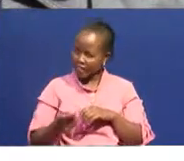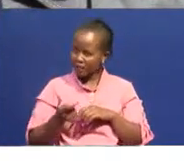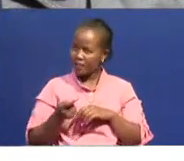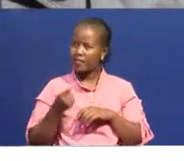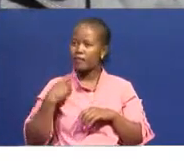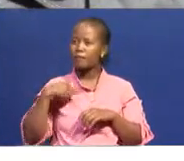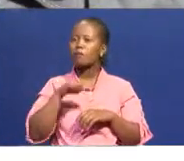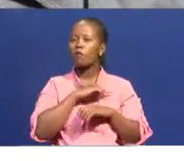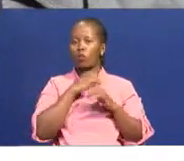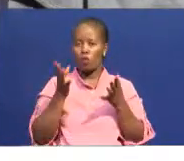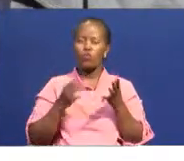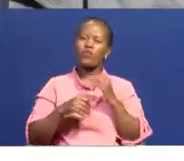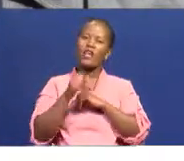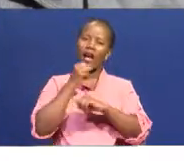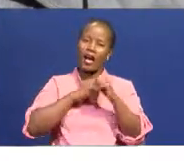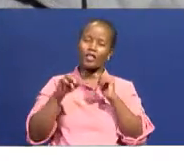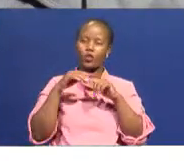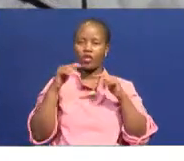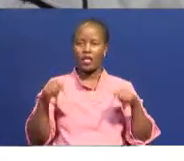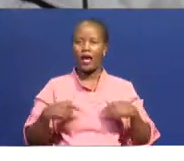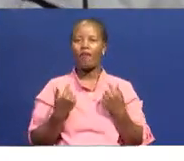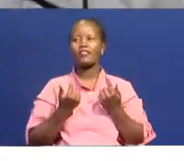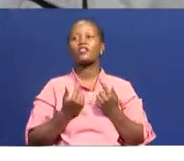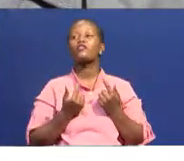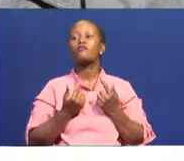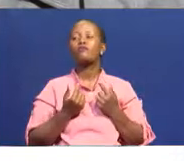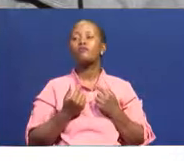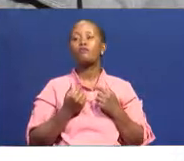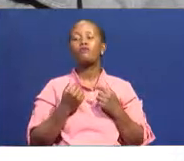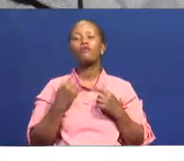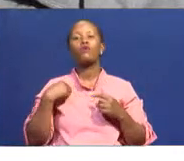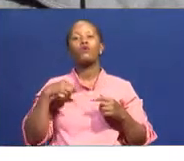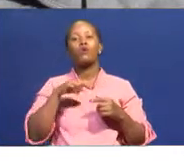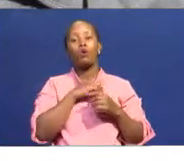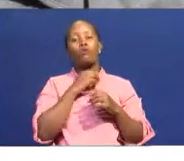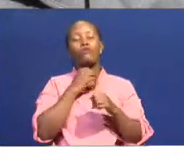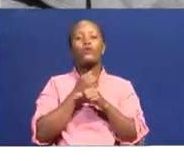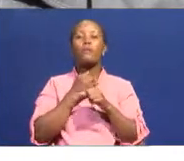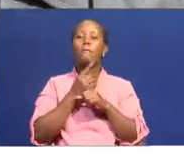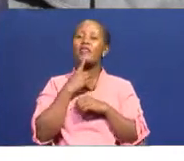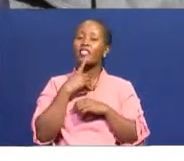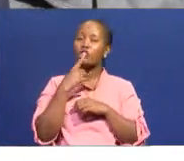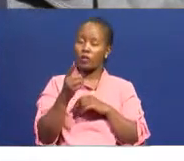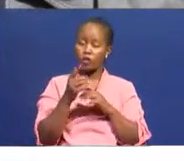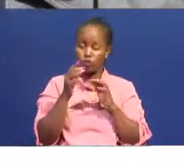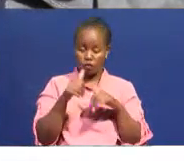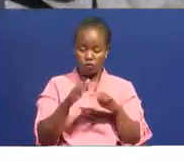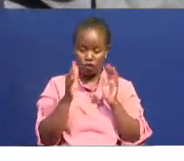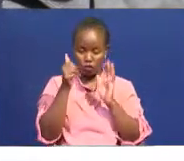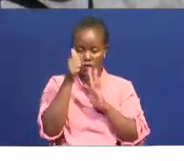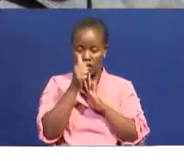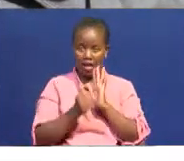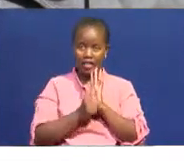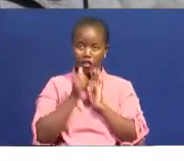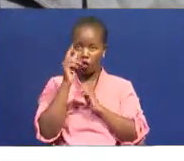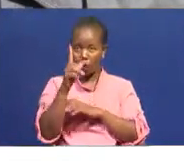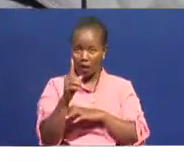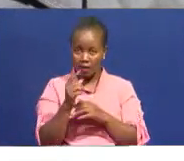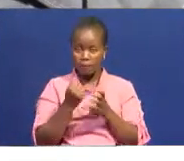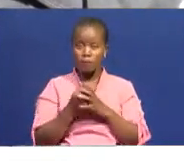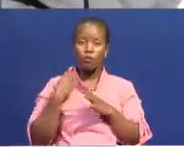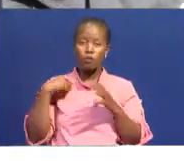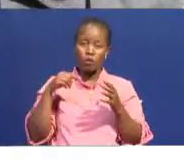tutachukua sheria kwa mikono yetu, and we shall articulate Article 1. We shall come